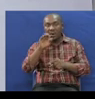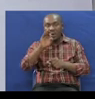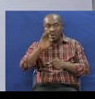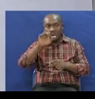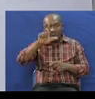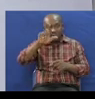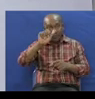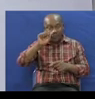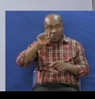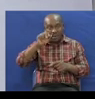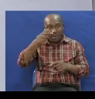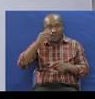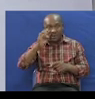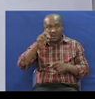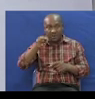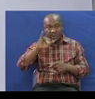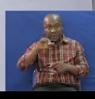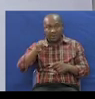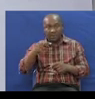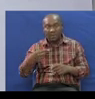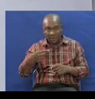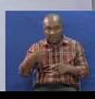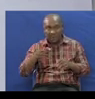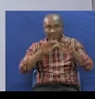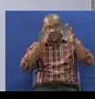North-south distance takes at about